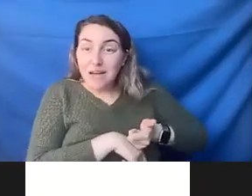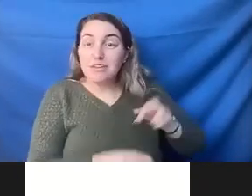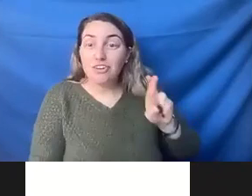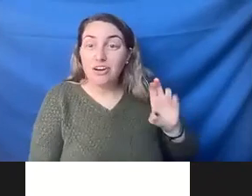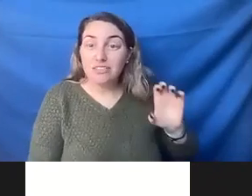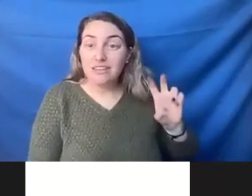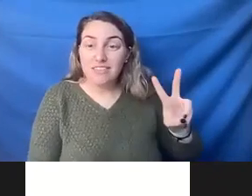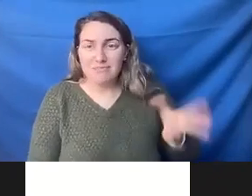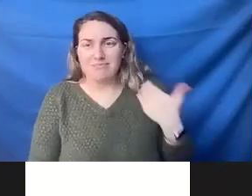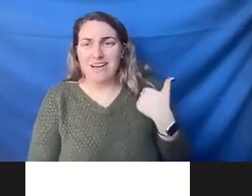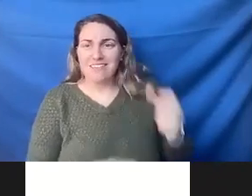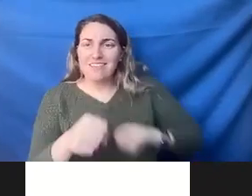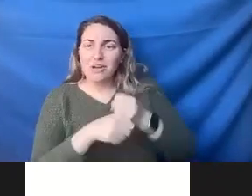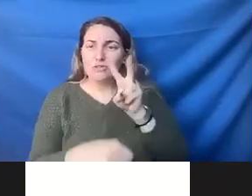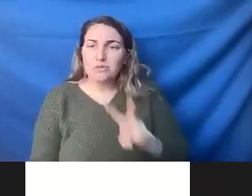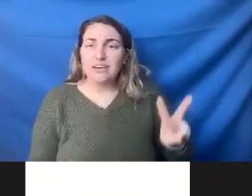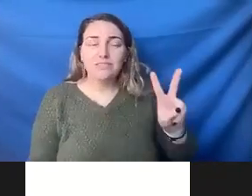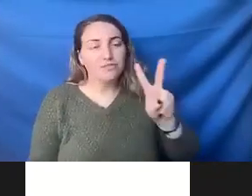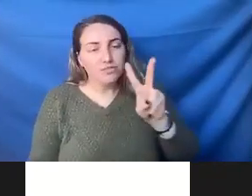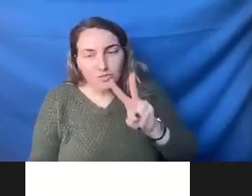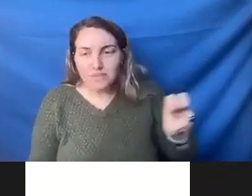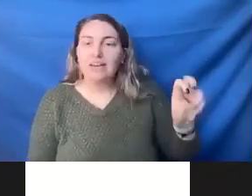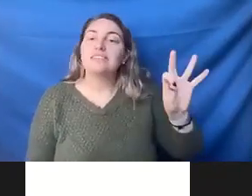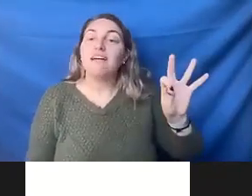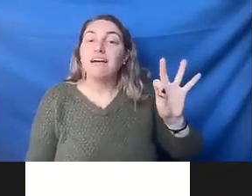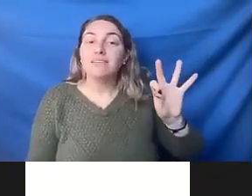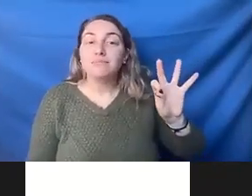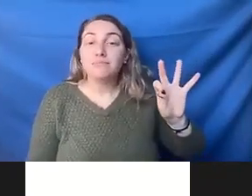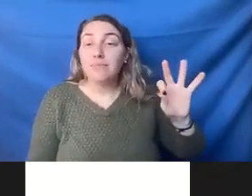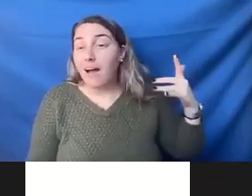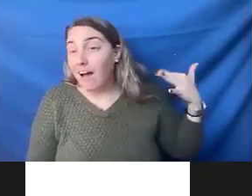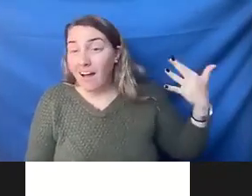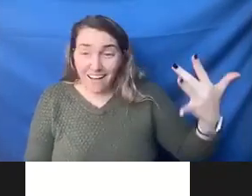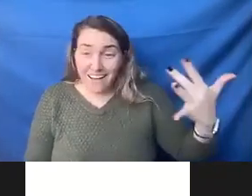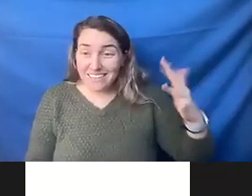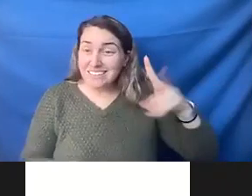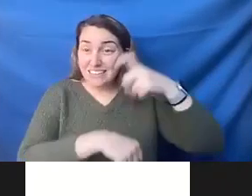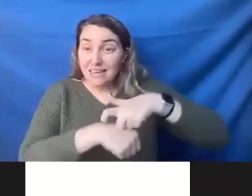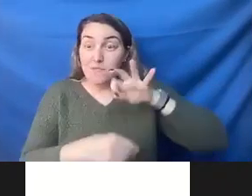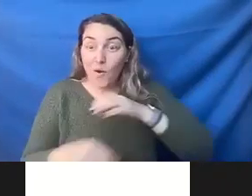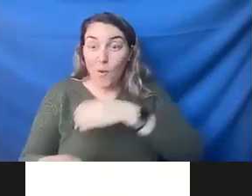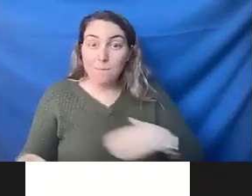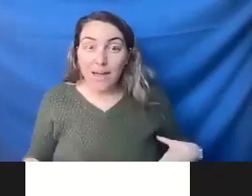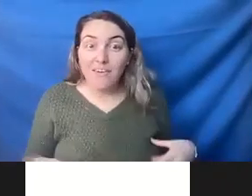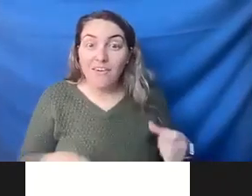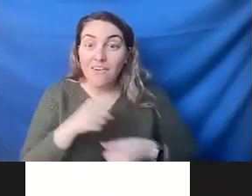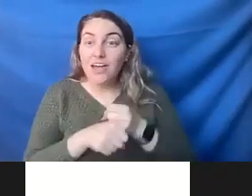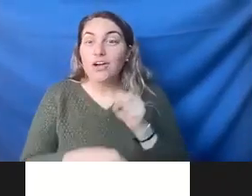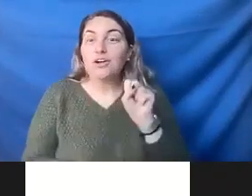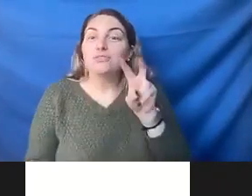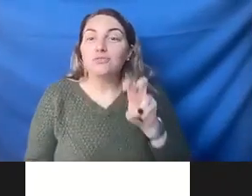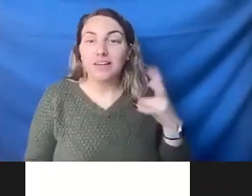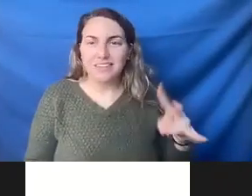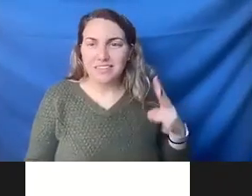2009. So by the time their second mayoral election rolled around in 2017, an overwhelming majority found ranked choice voting simple to